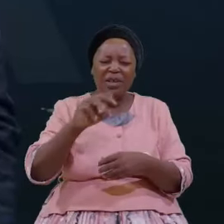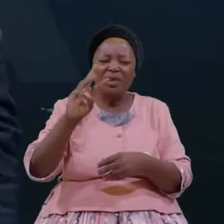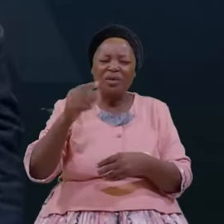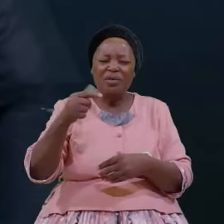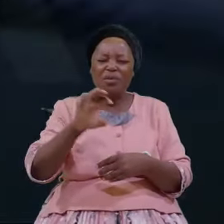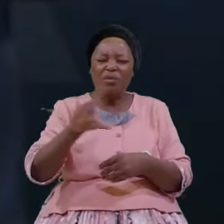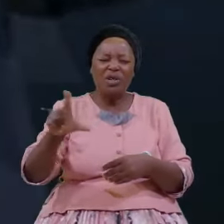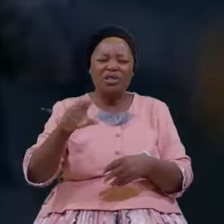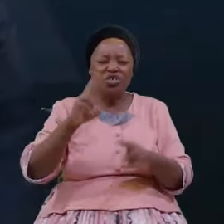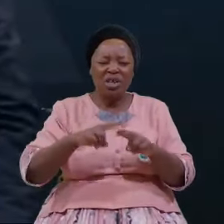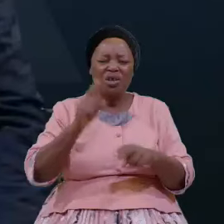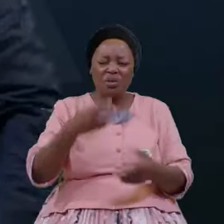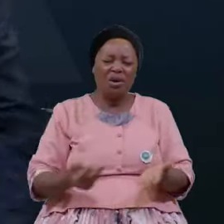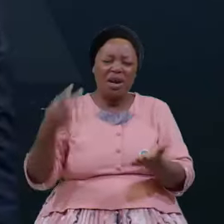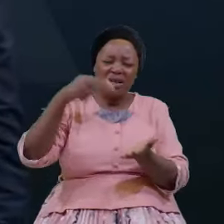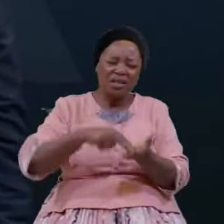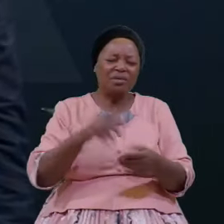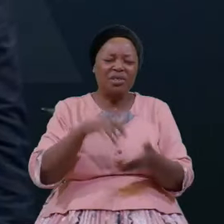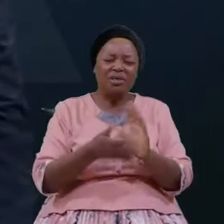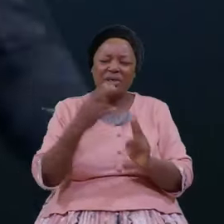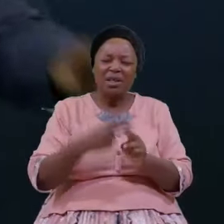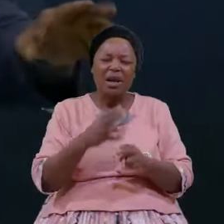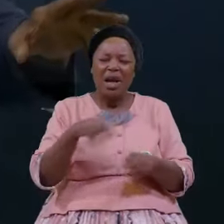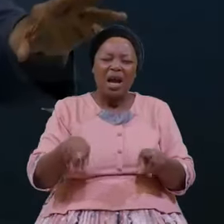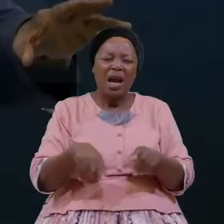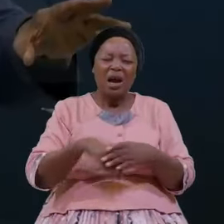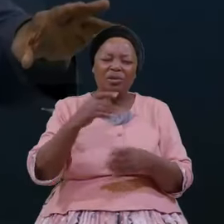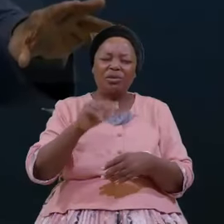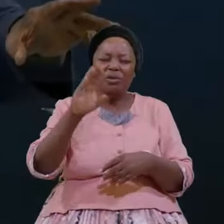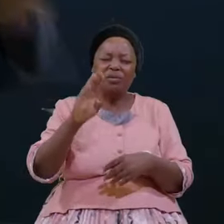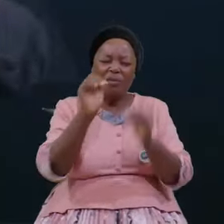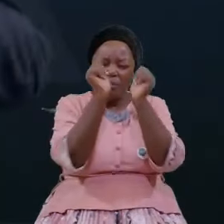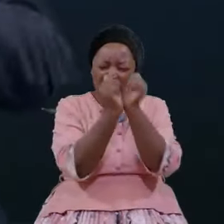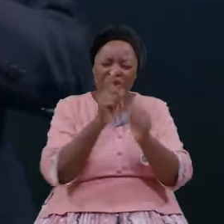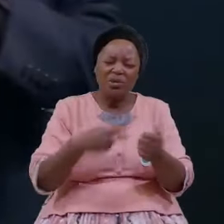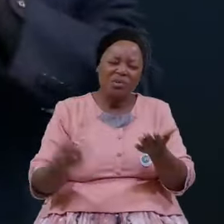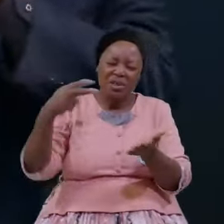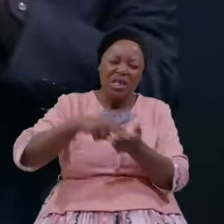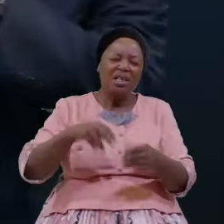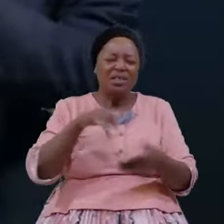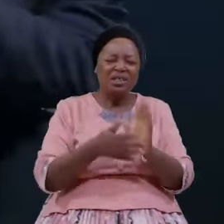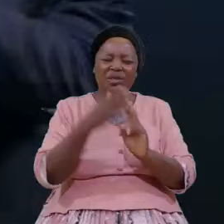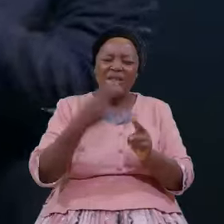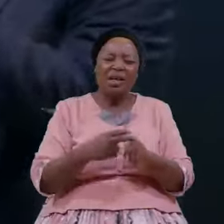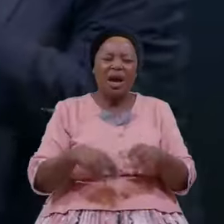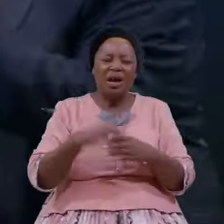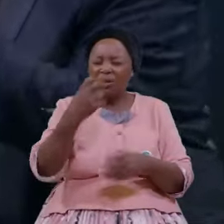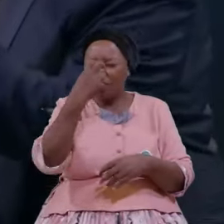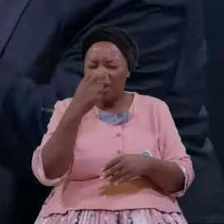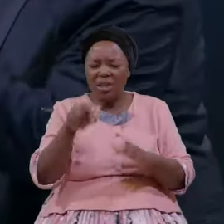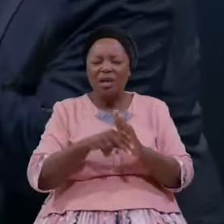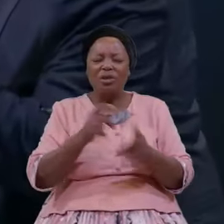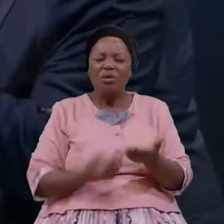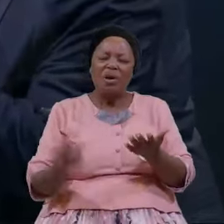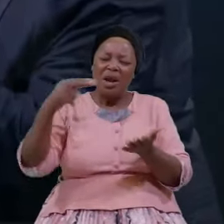up. Out of bondage, you rise up. Out of blindness, you rise up. Out of